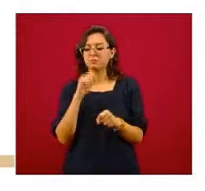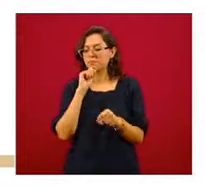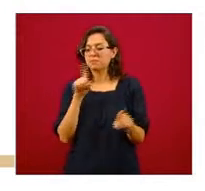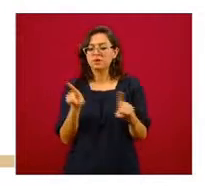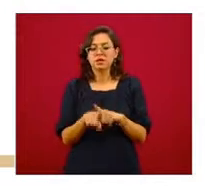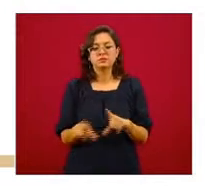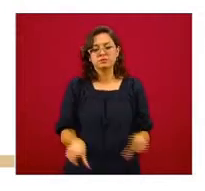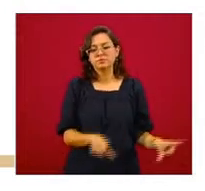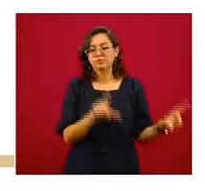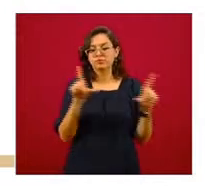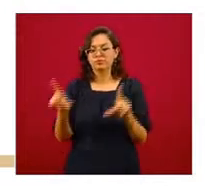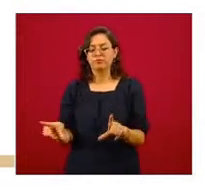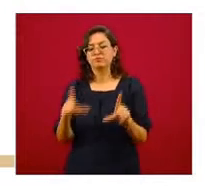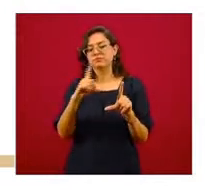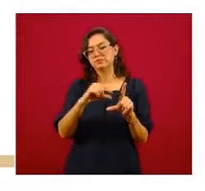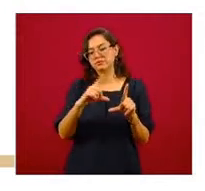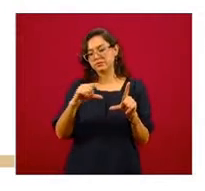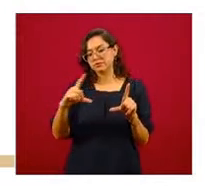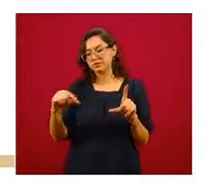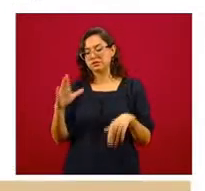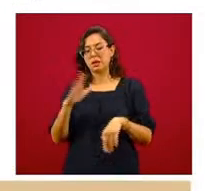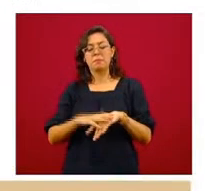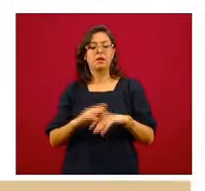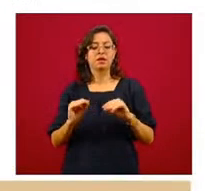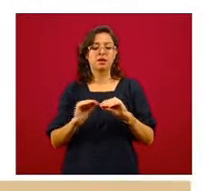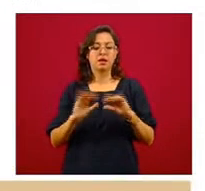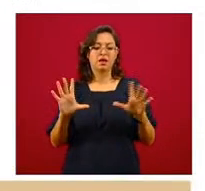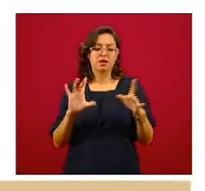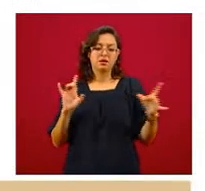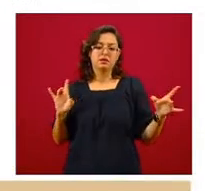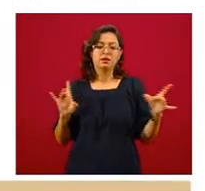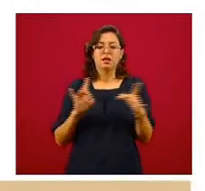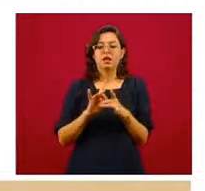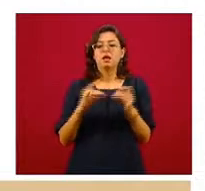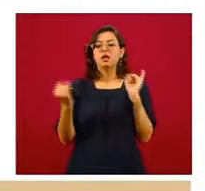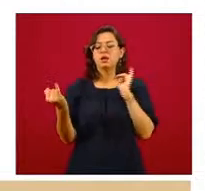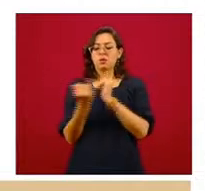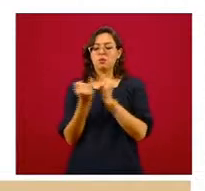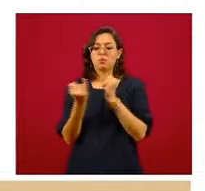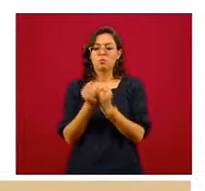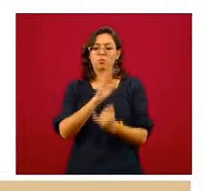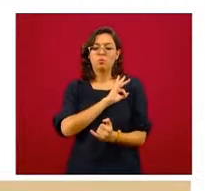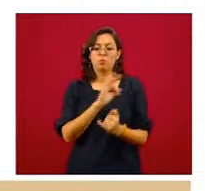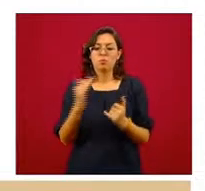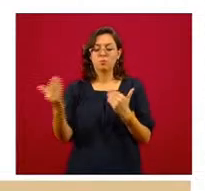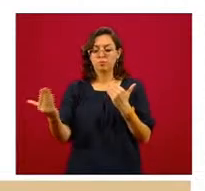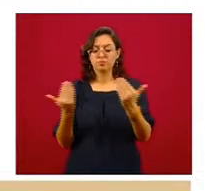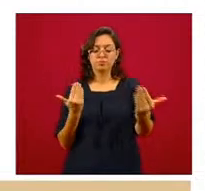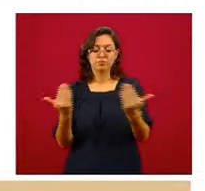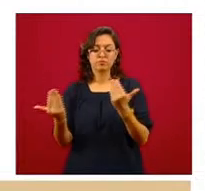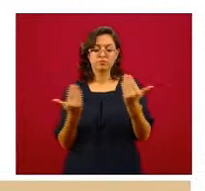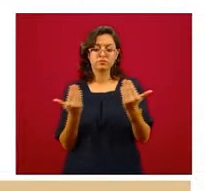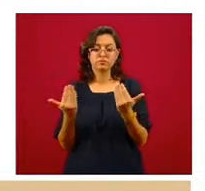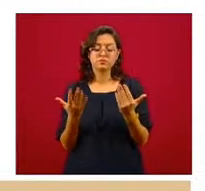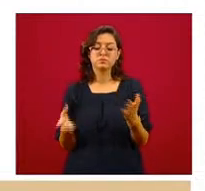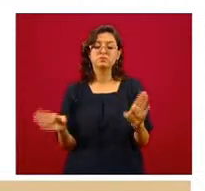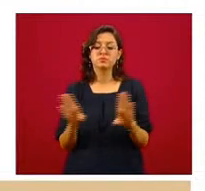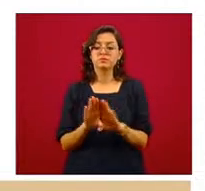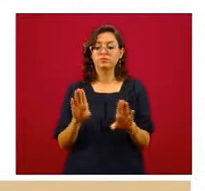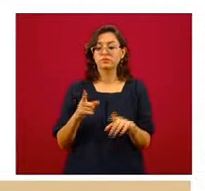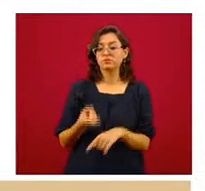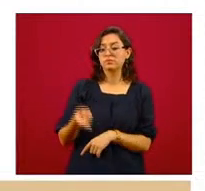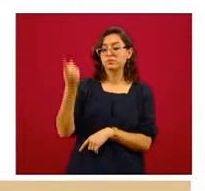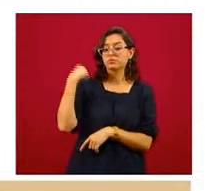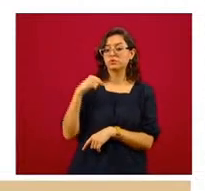lighter colors. In the next slide, we can see the visual representation in different terms, and we compare this